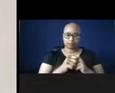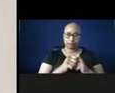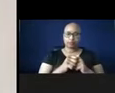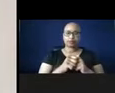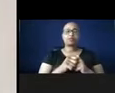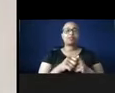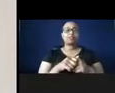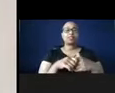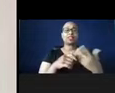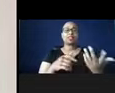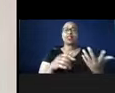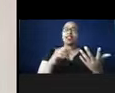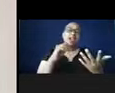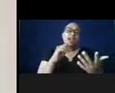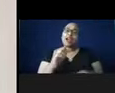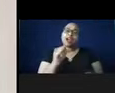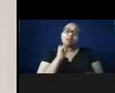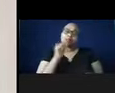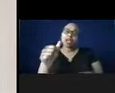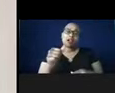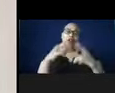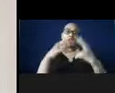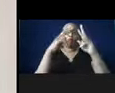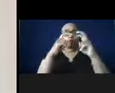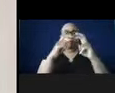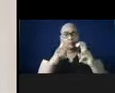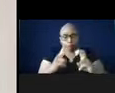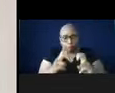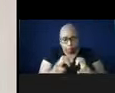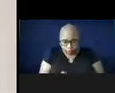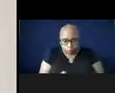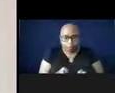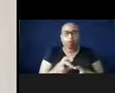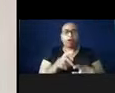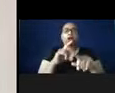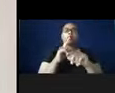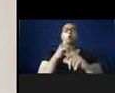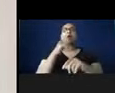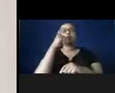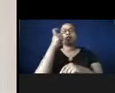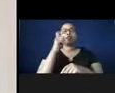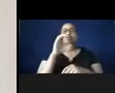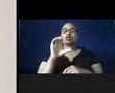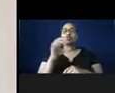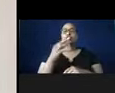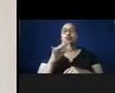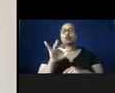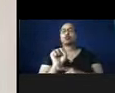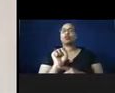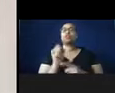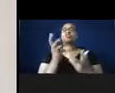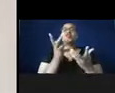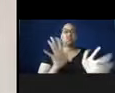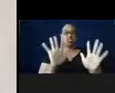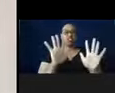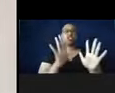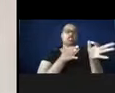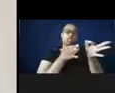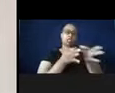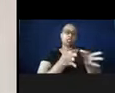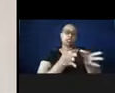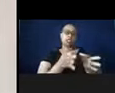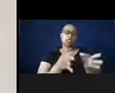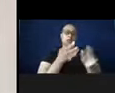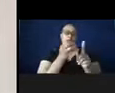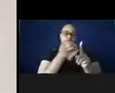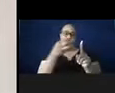I'm not going to do a deep dive into this because Chris did a really nice job of giving an overarching kind of understanding of Great American